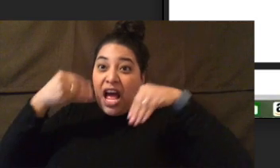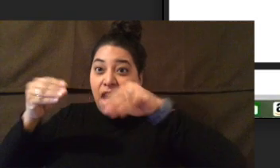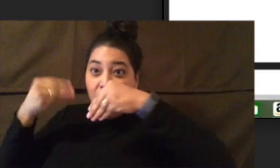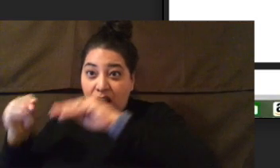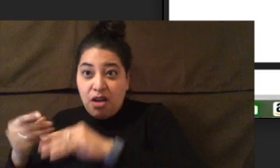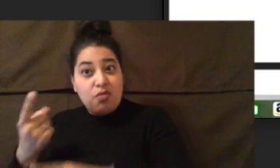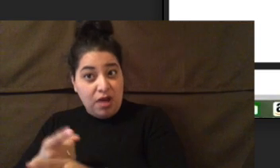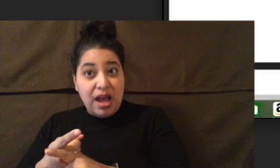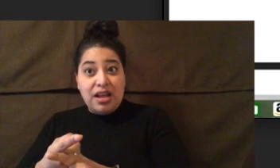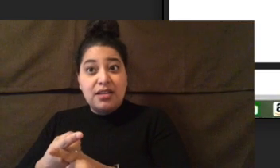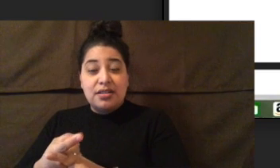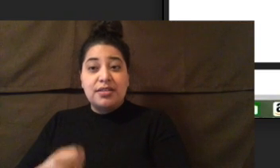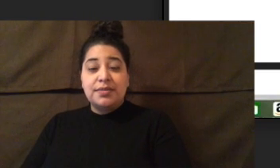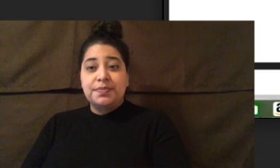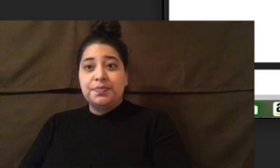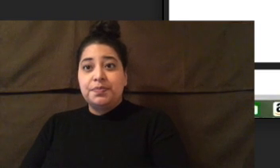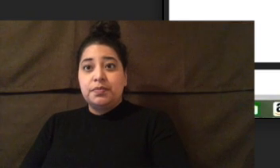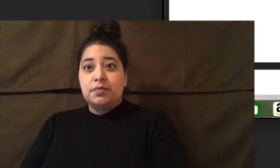sell.